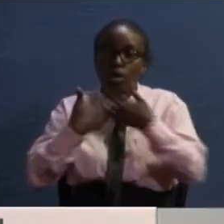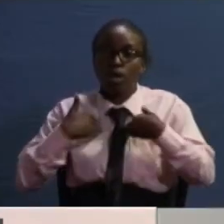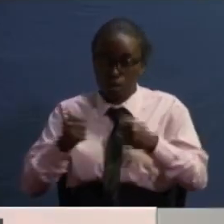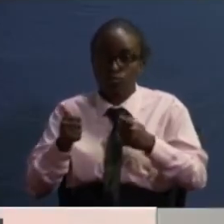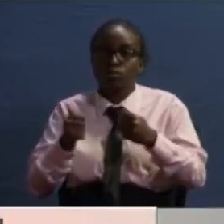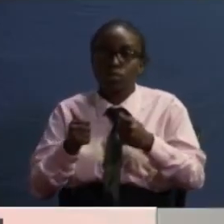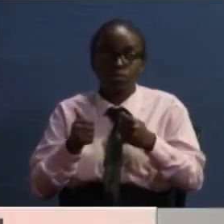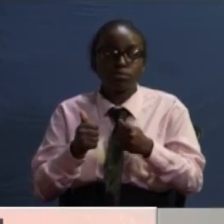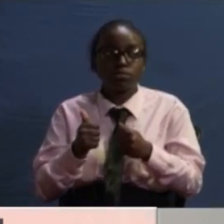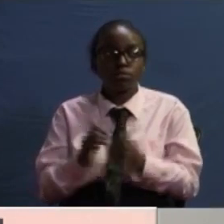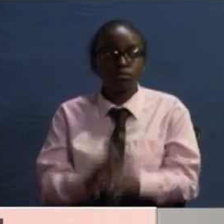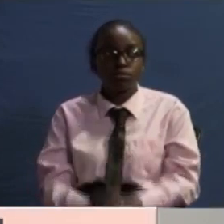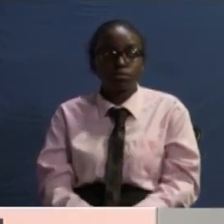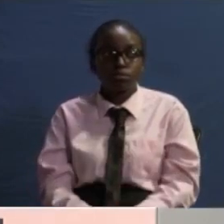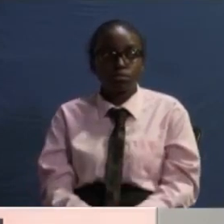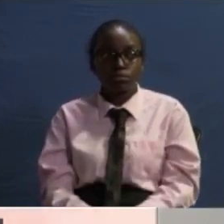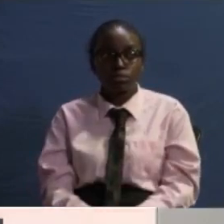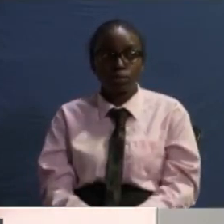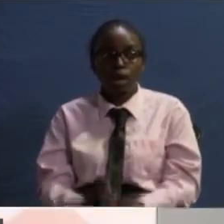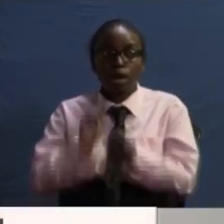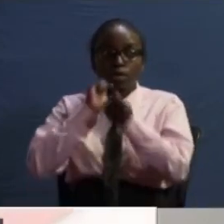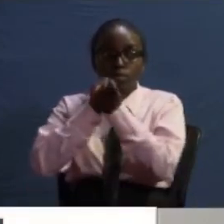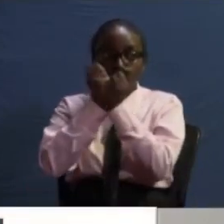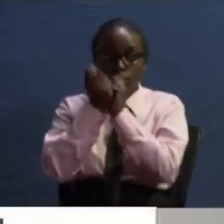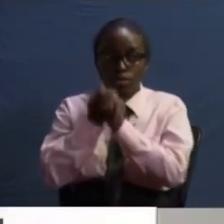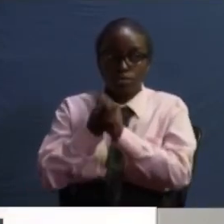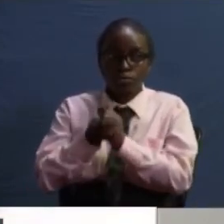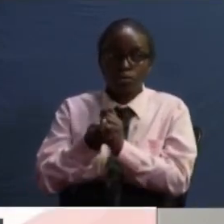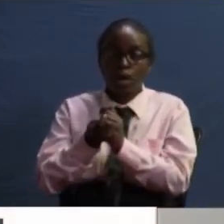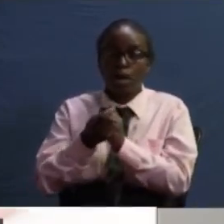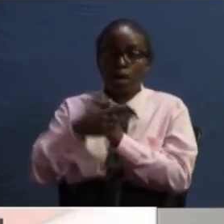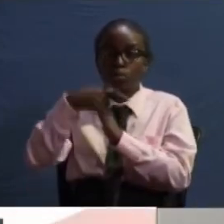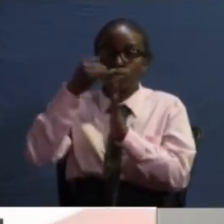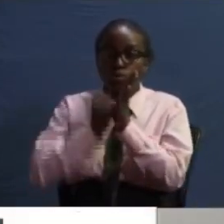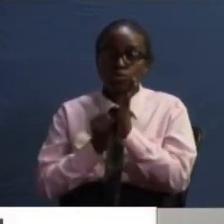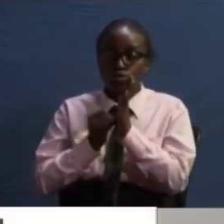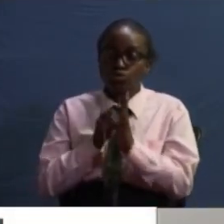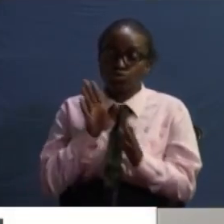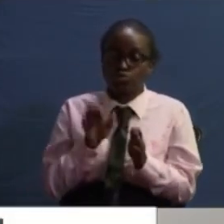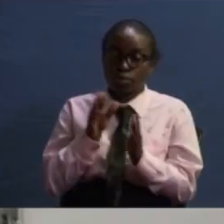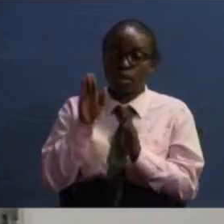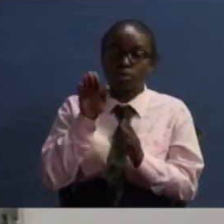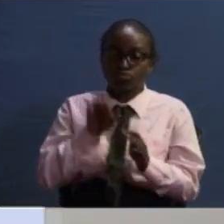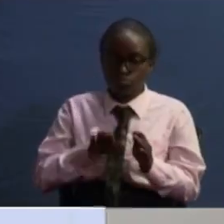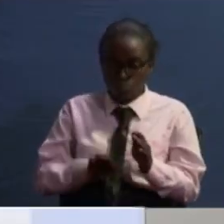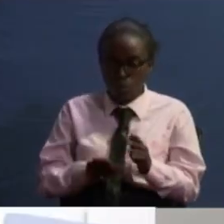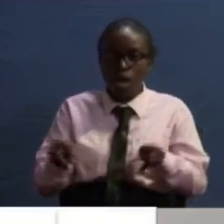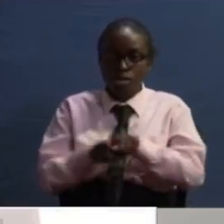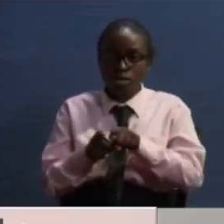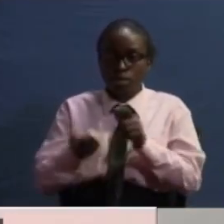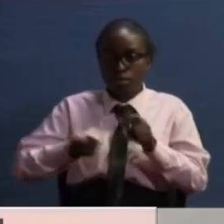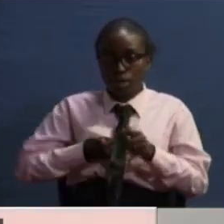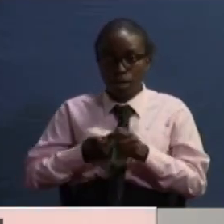the transferable skills project dealt with young women and girls. That project